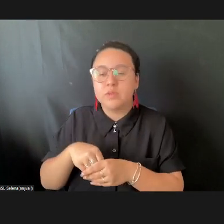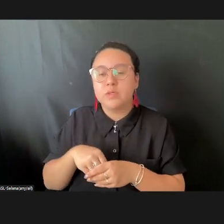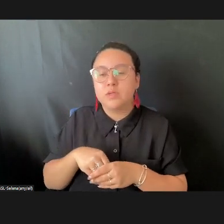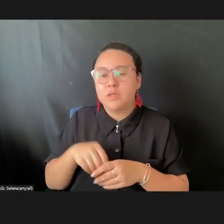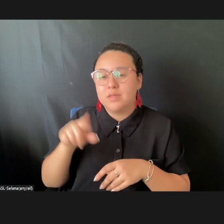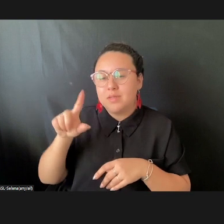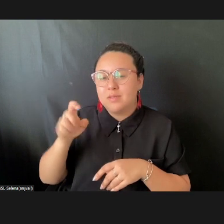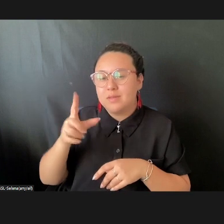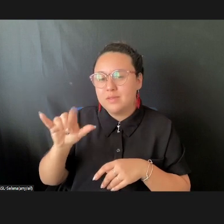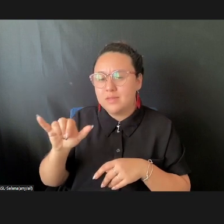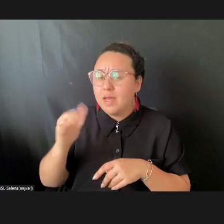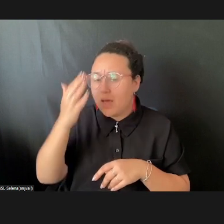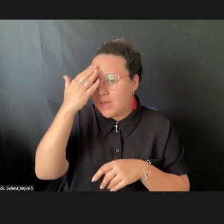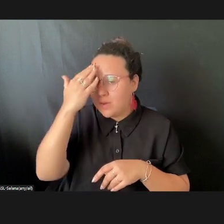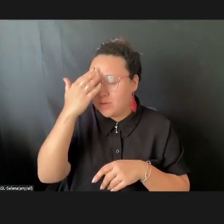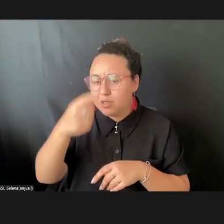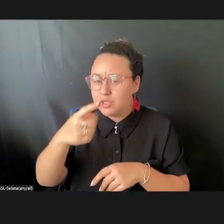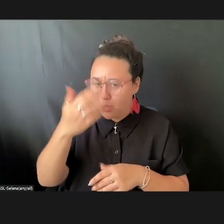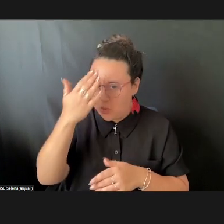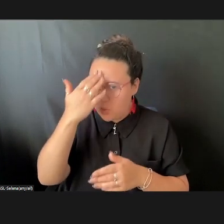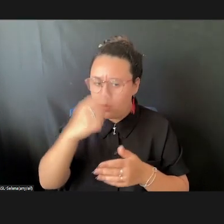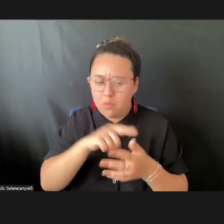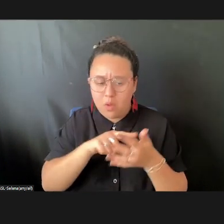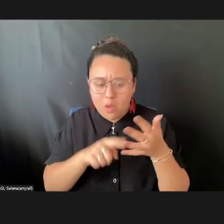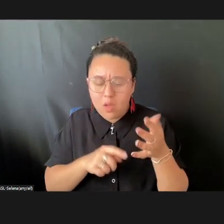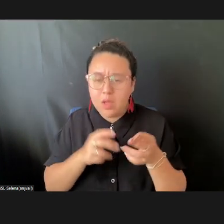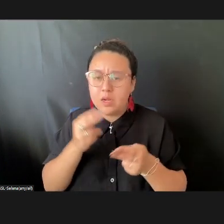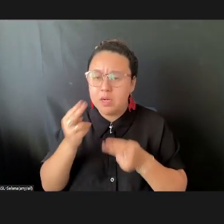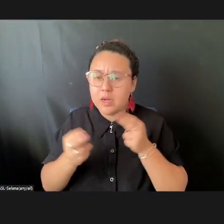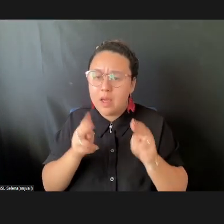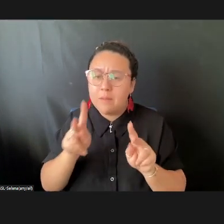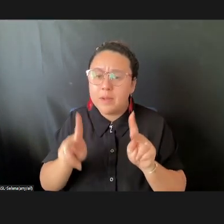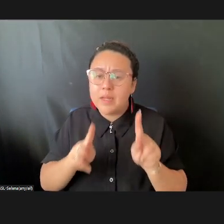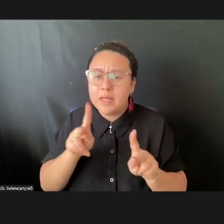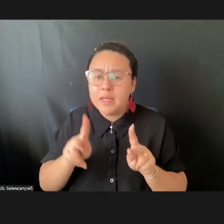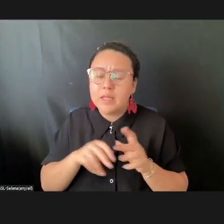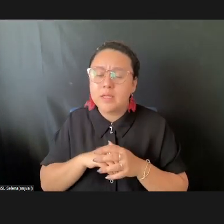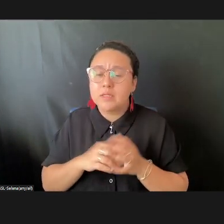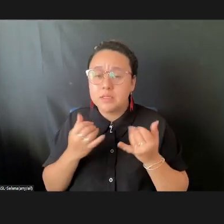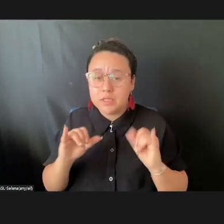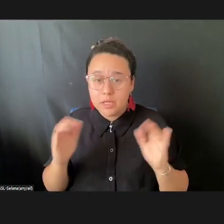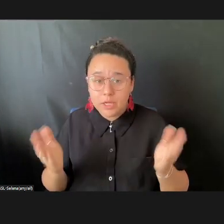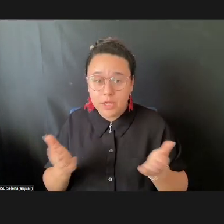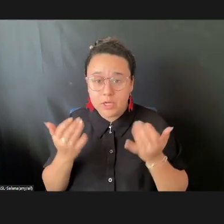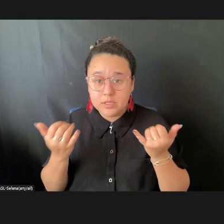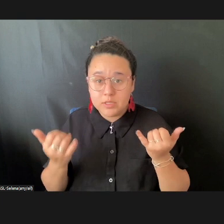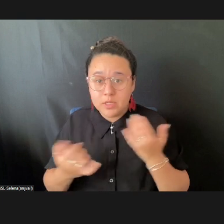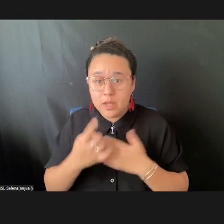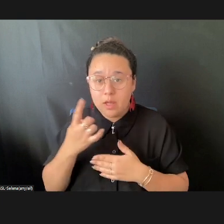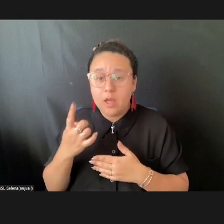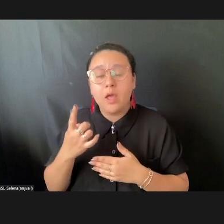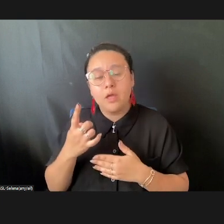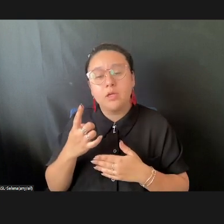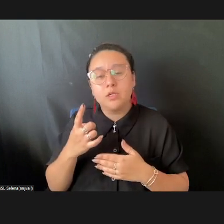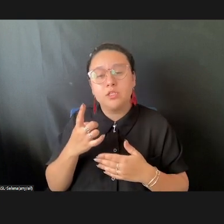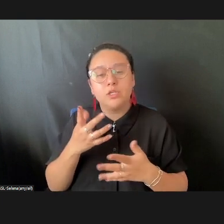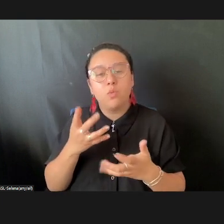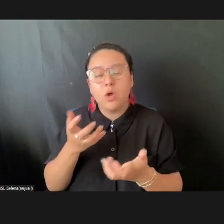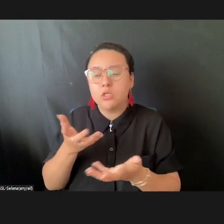of the nominees, and if she were still with us today, would have reached out to befriend the new